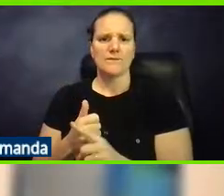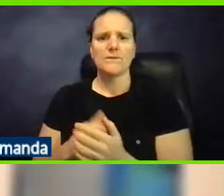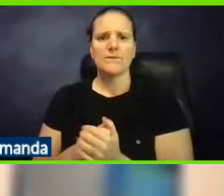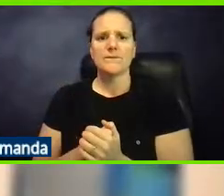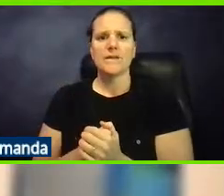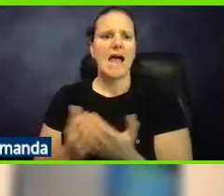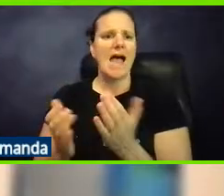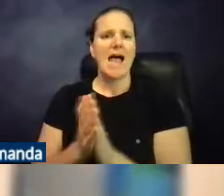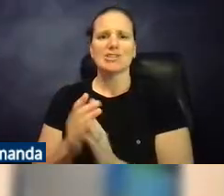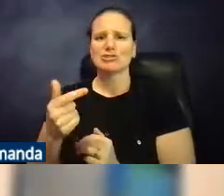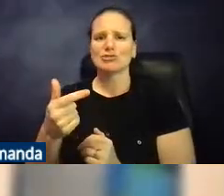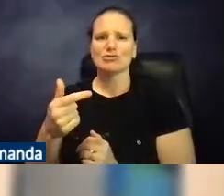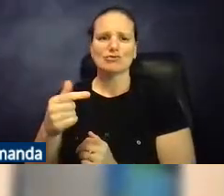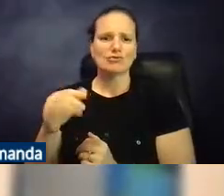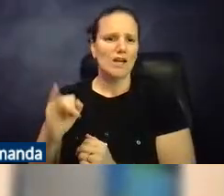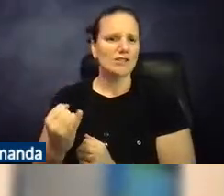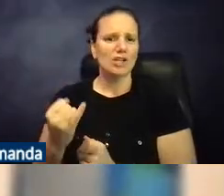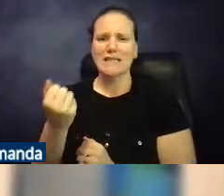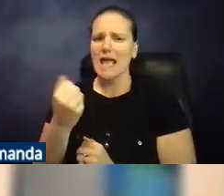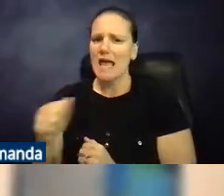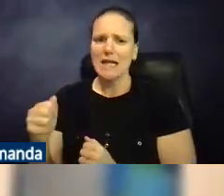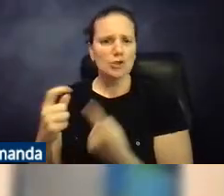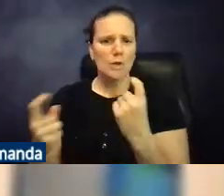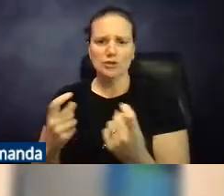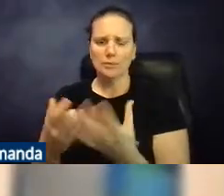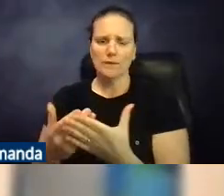Greg any questions before we move on.